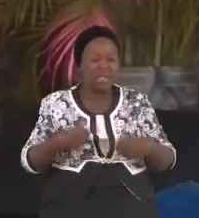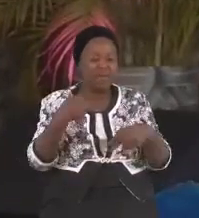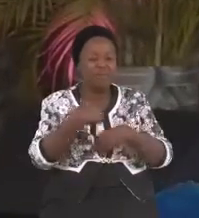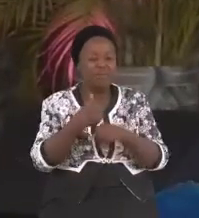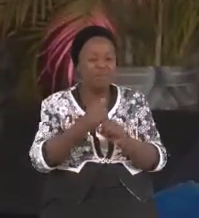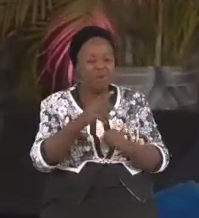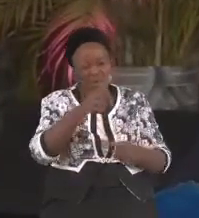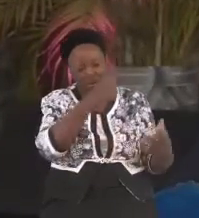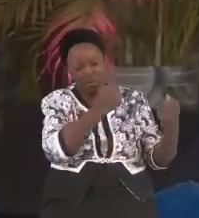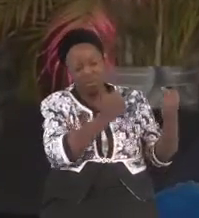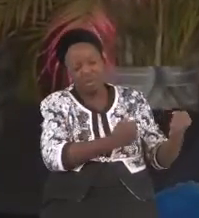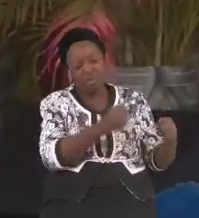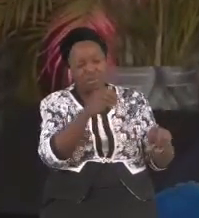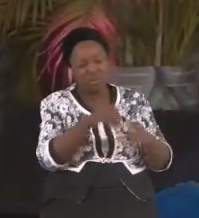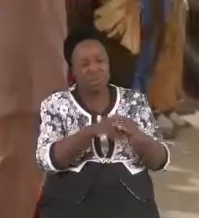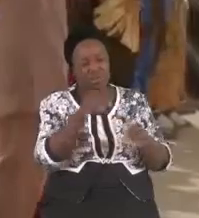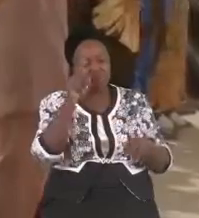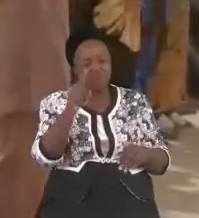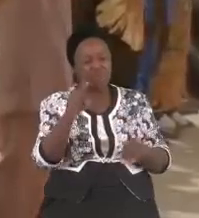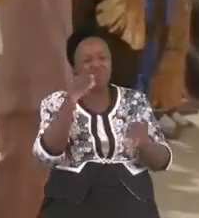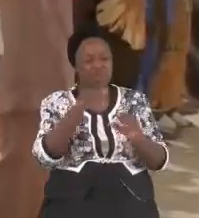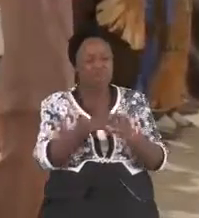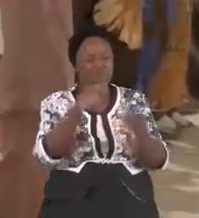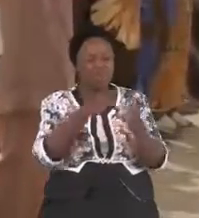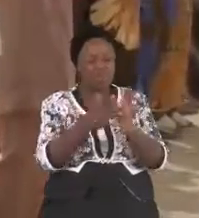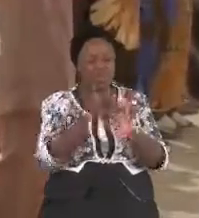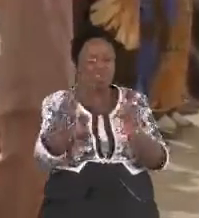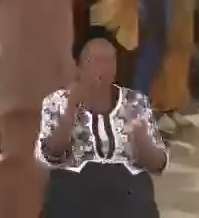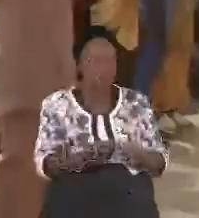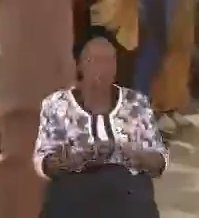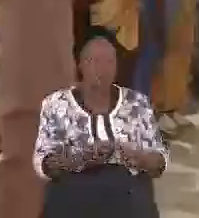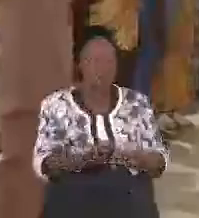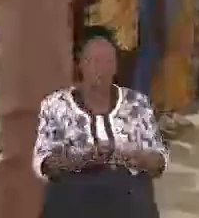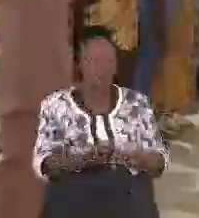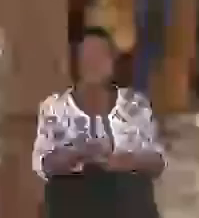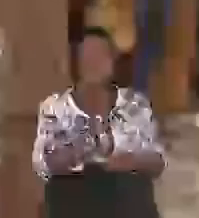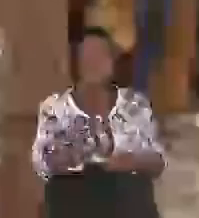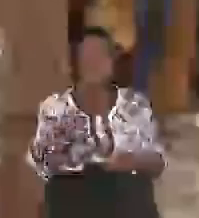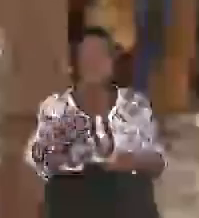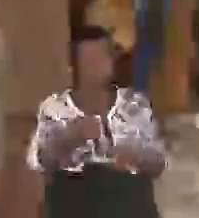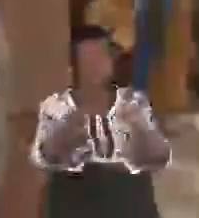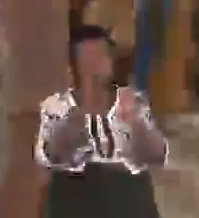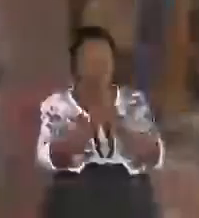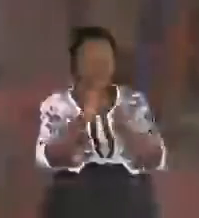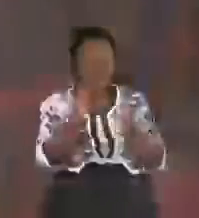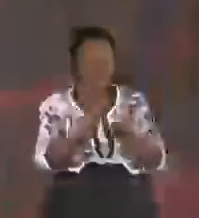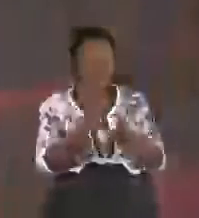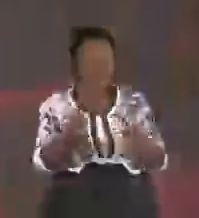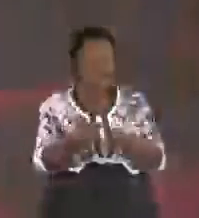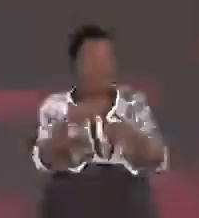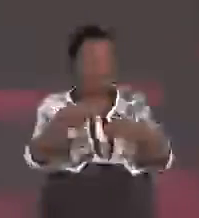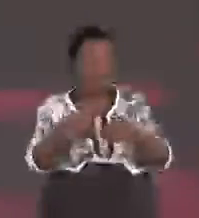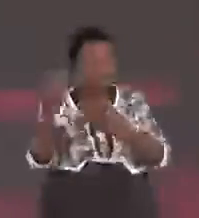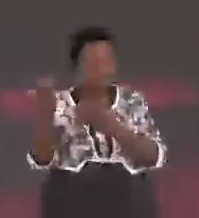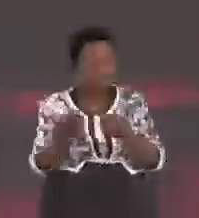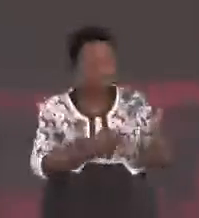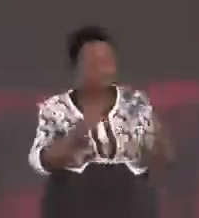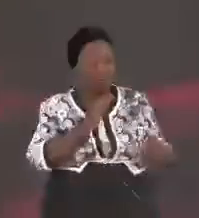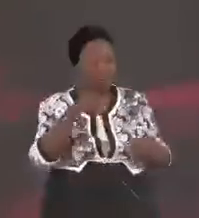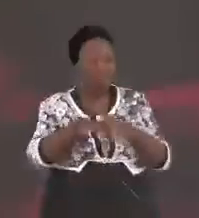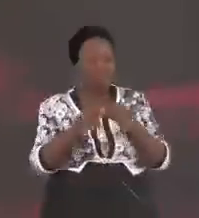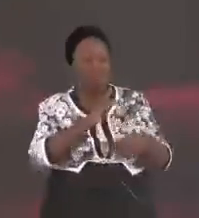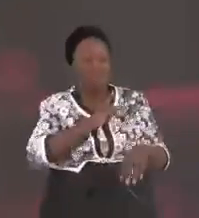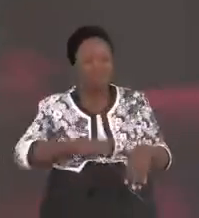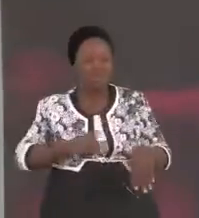you in jesus name and we pray that as we have brought us into the kingdom